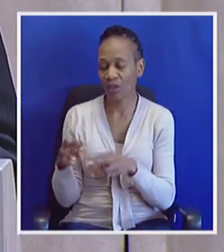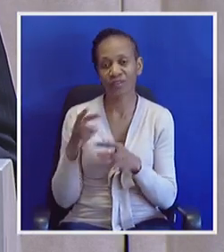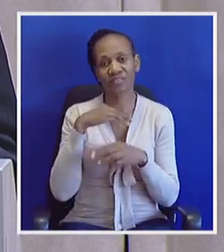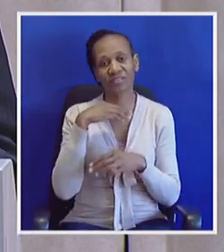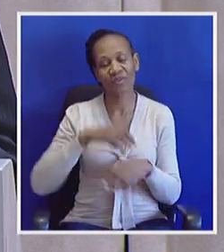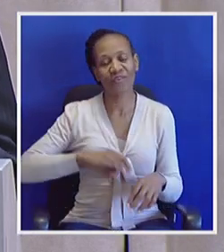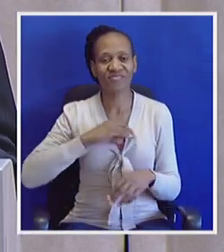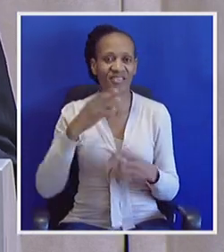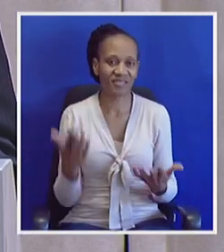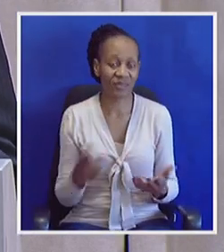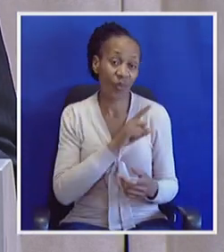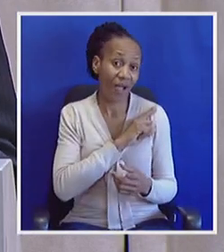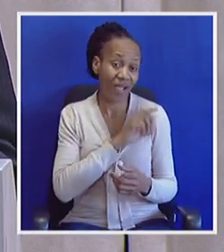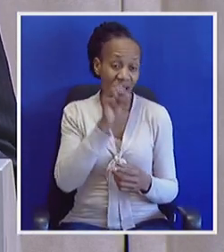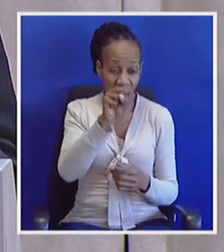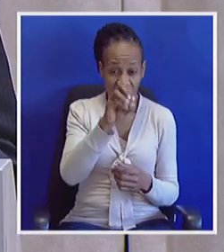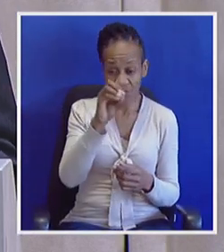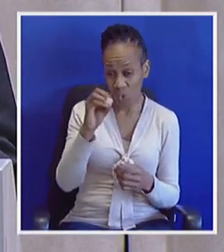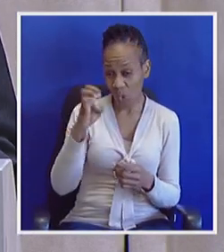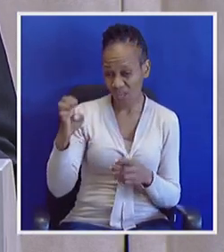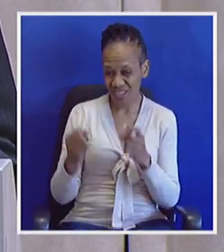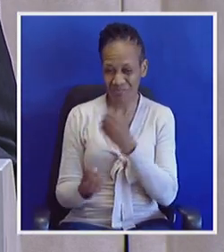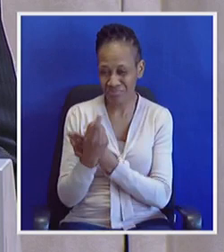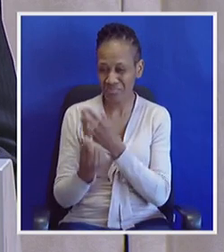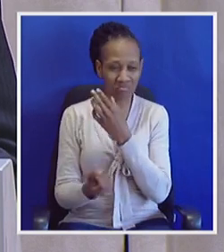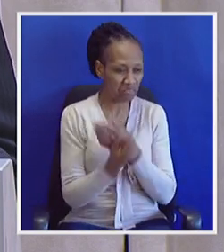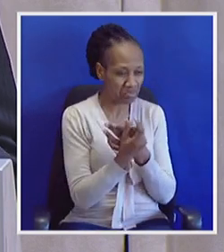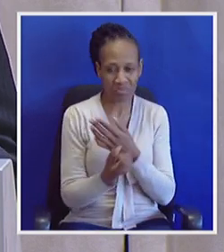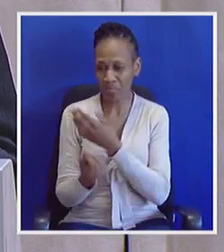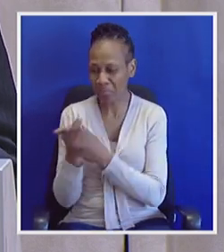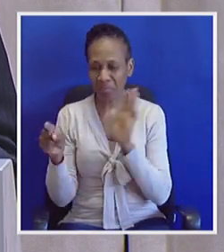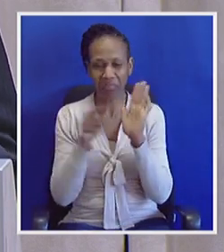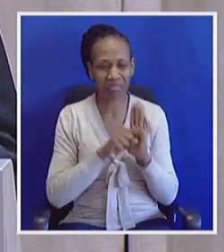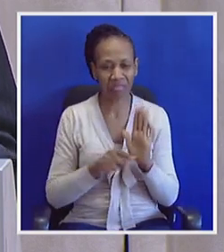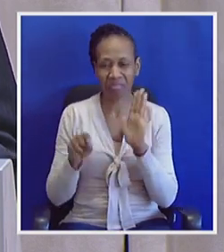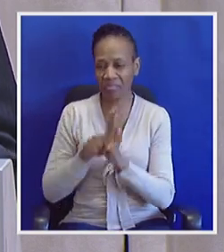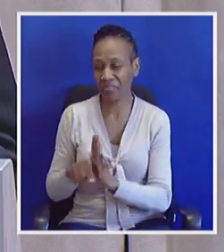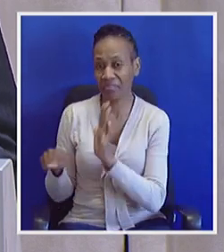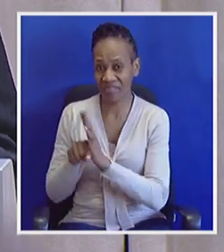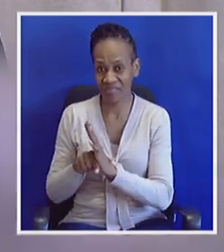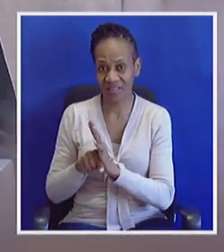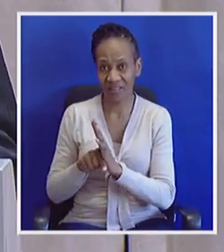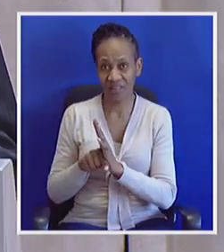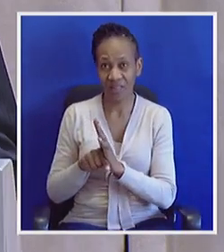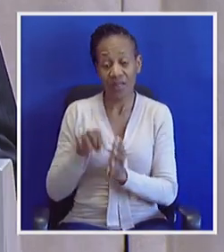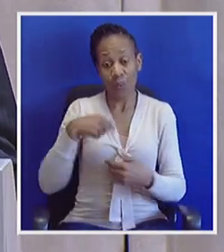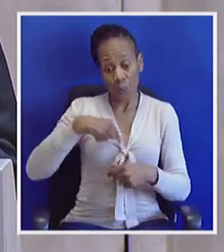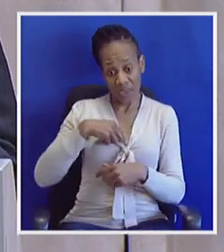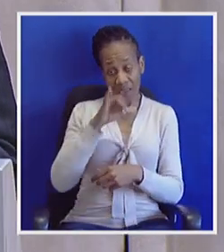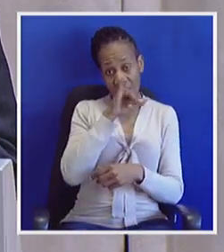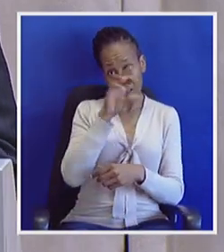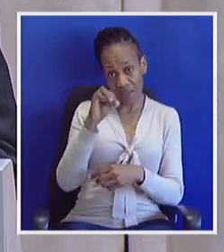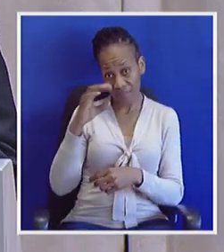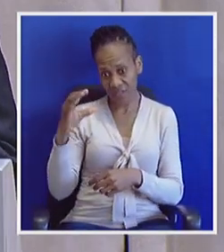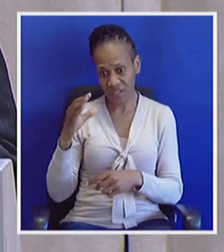enterprises because of the many things that have been happening therein. And our objective as an IMC is to make sure